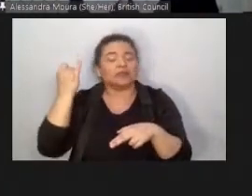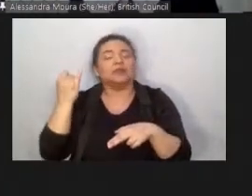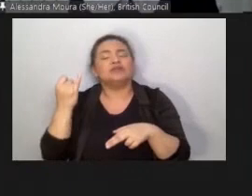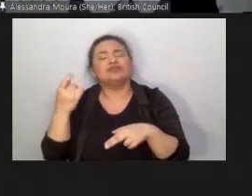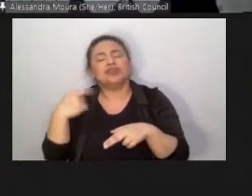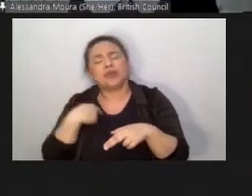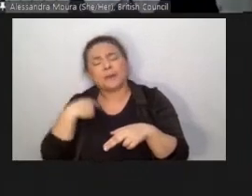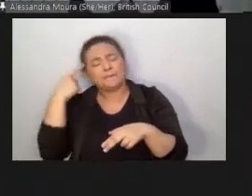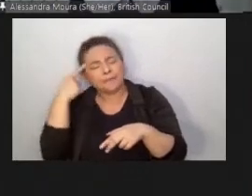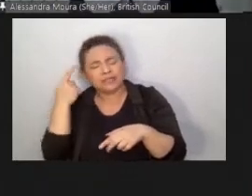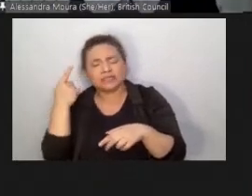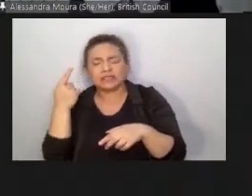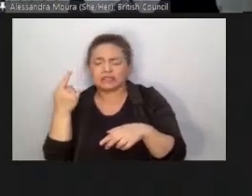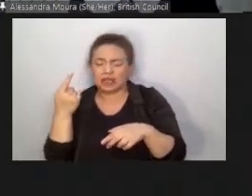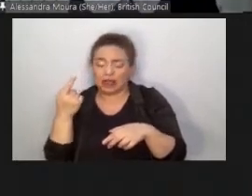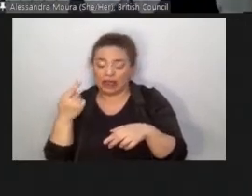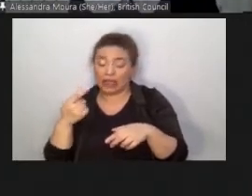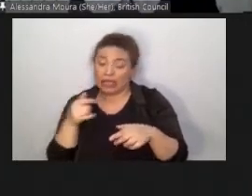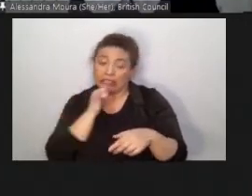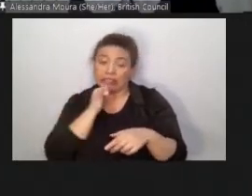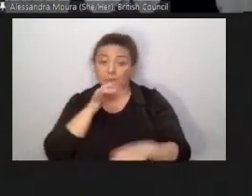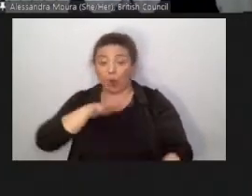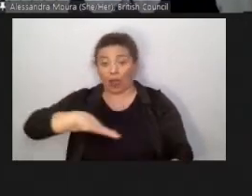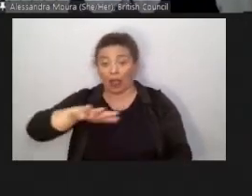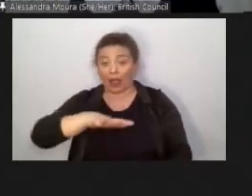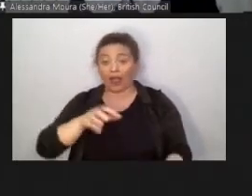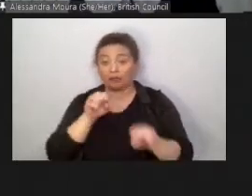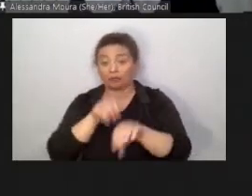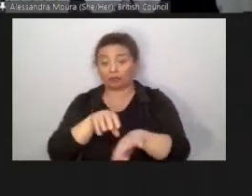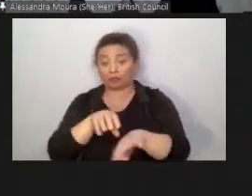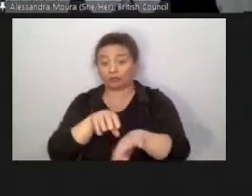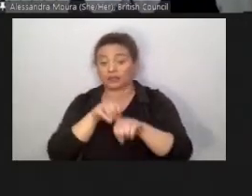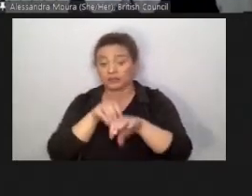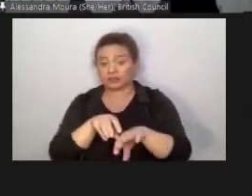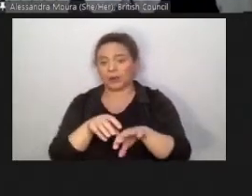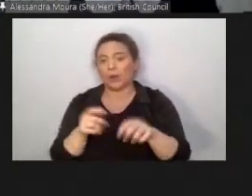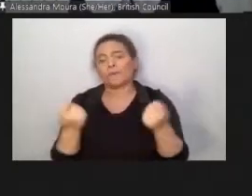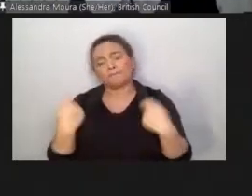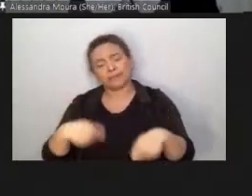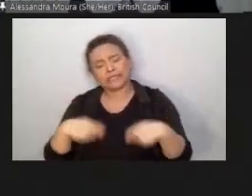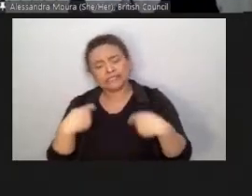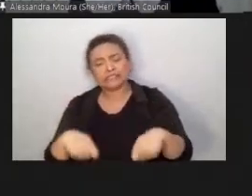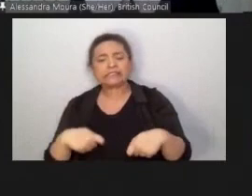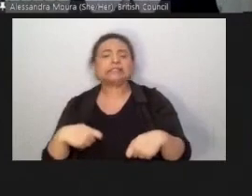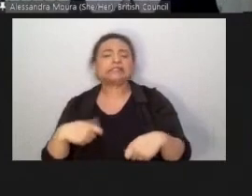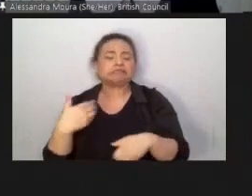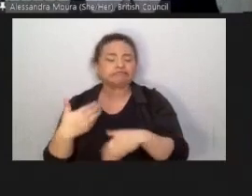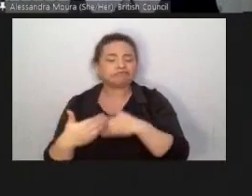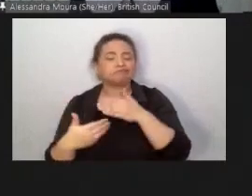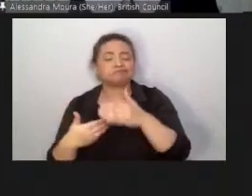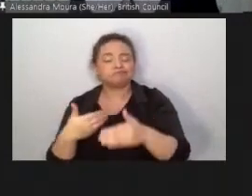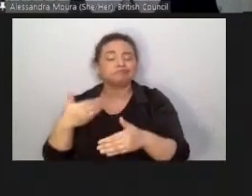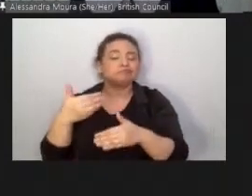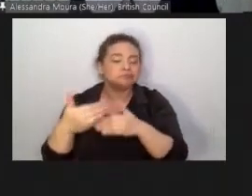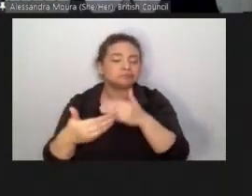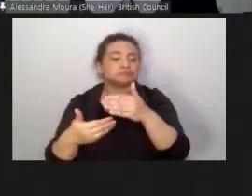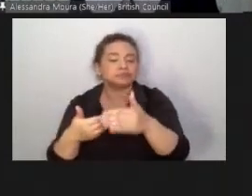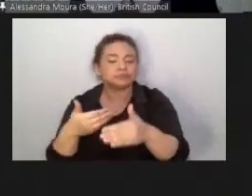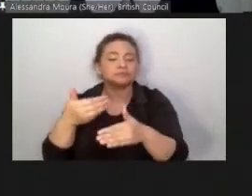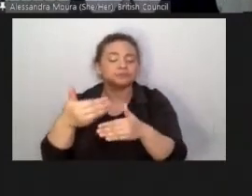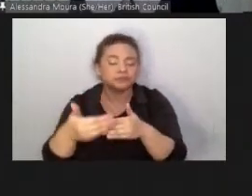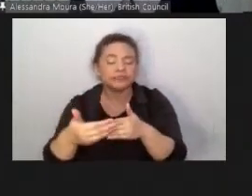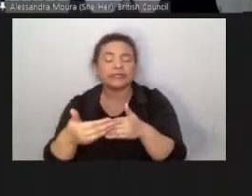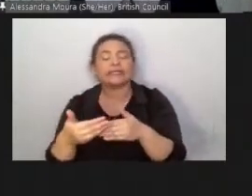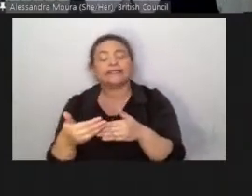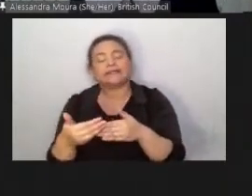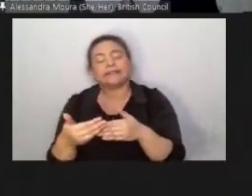of you need professional development about particular subjects just in time. So it's no point in you receiving